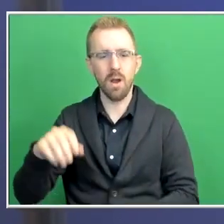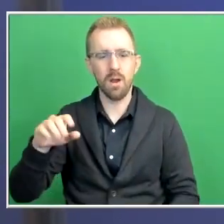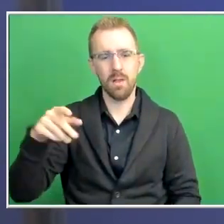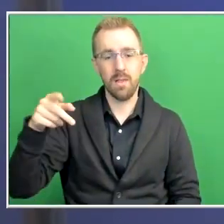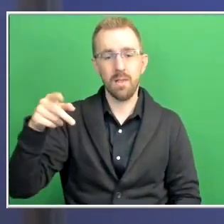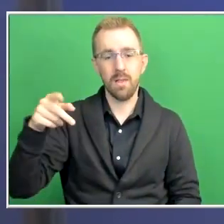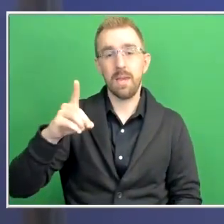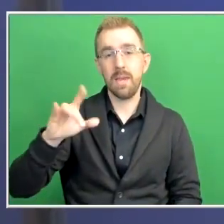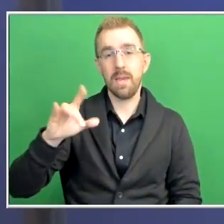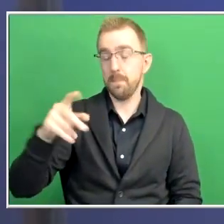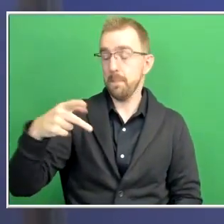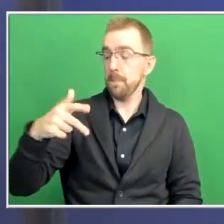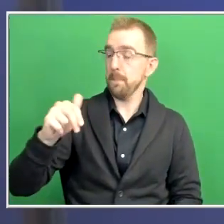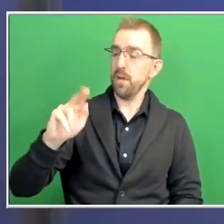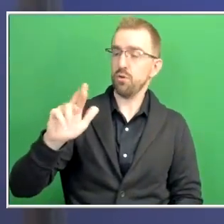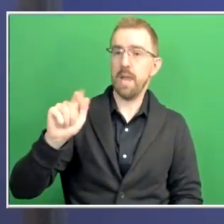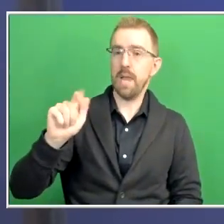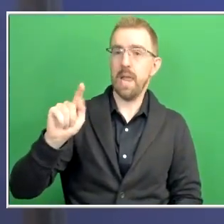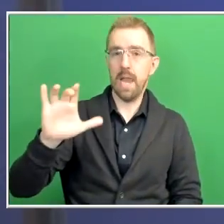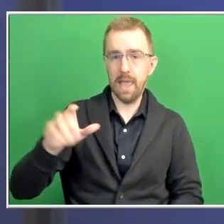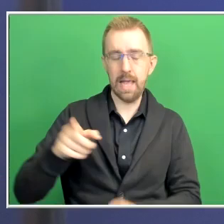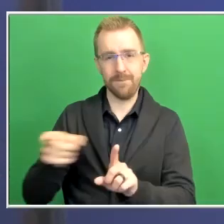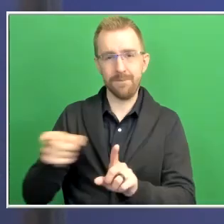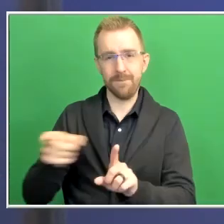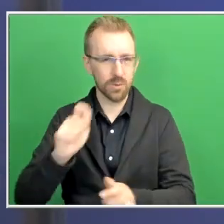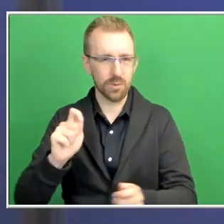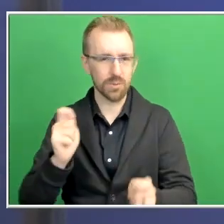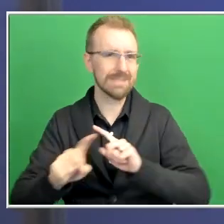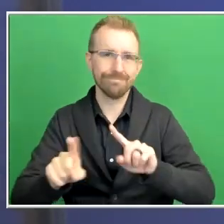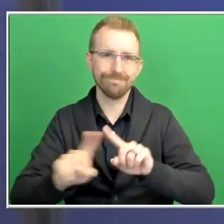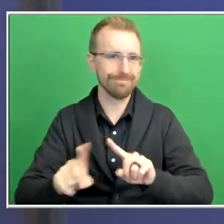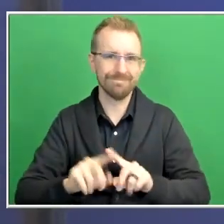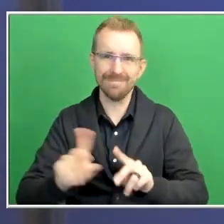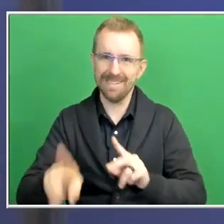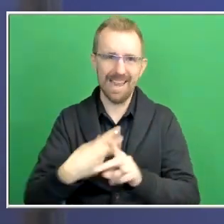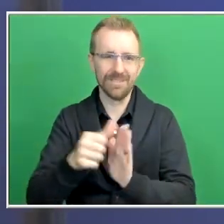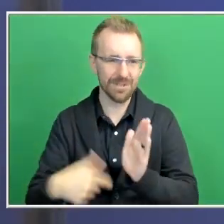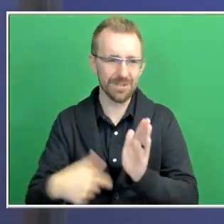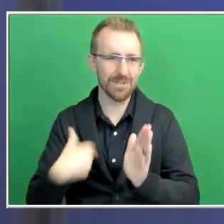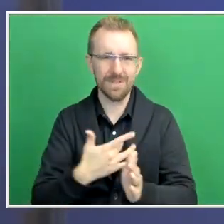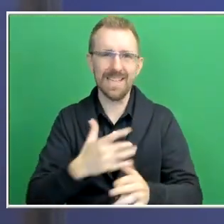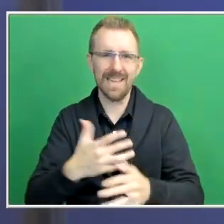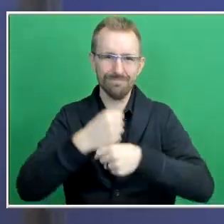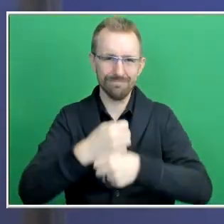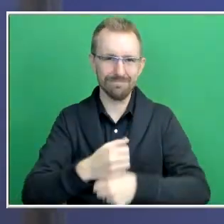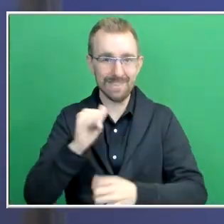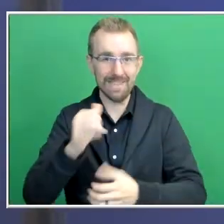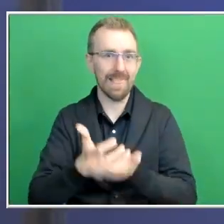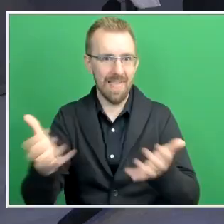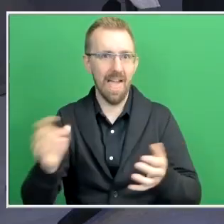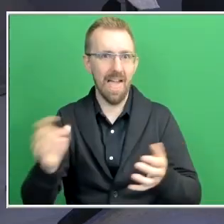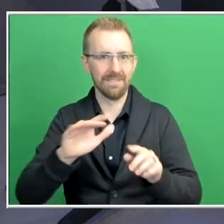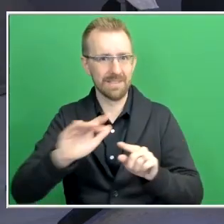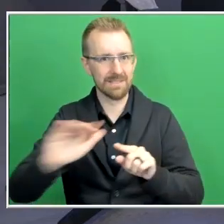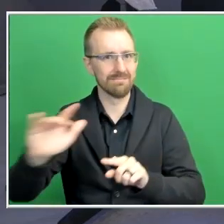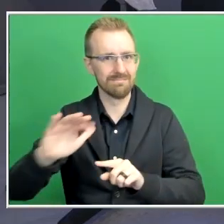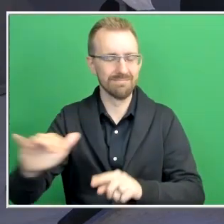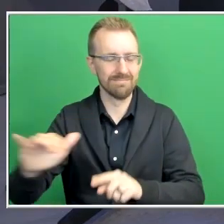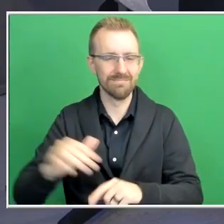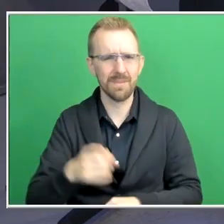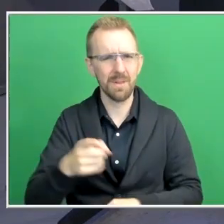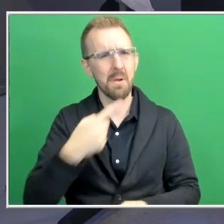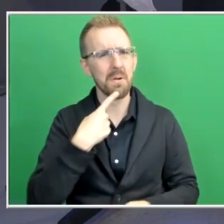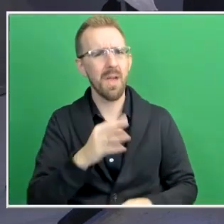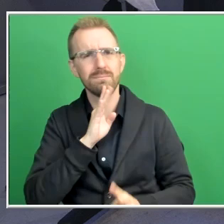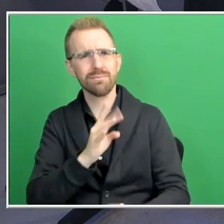words there. They're different surgeries. Words, yeah. They are. We tend to abbreviate because that's a mouthful. Yeah. It just falls out of your mouth. It does, like it's